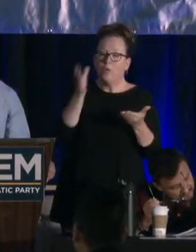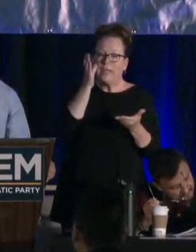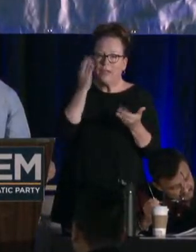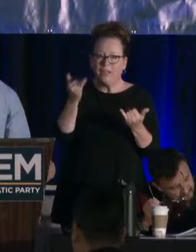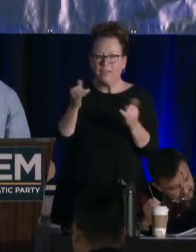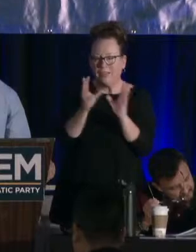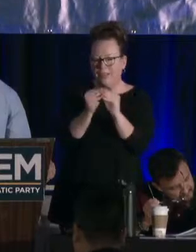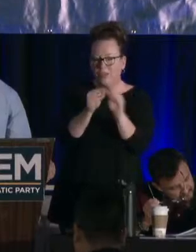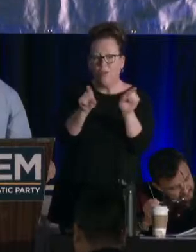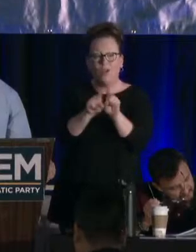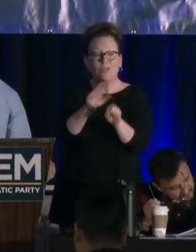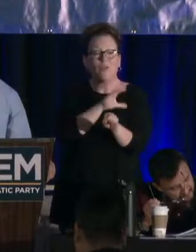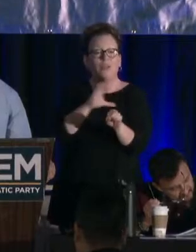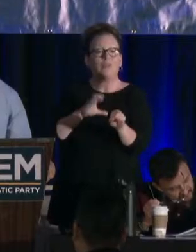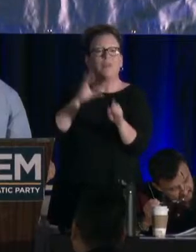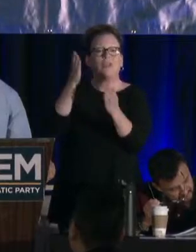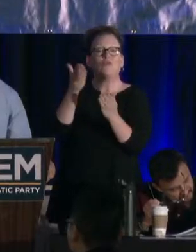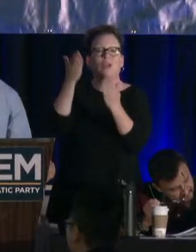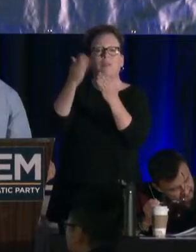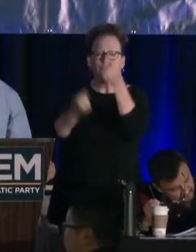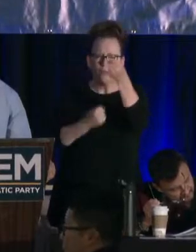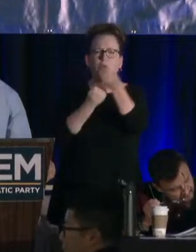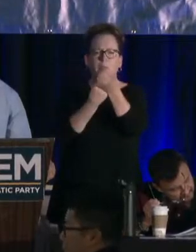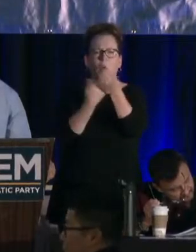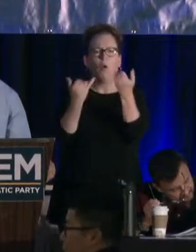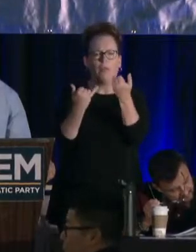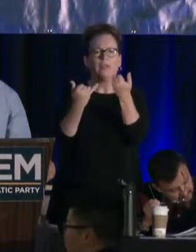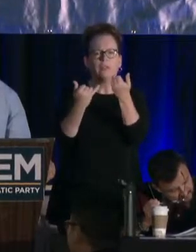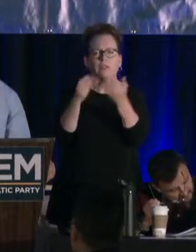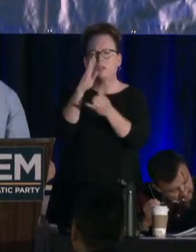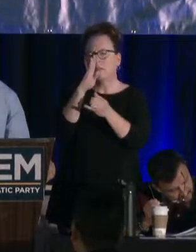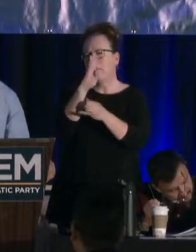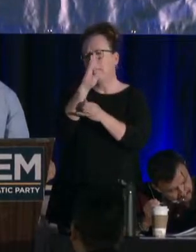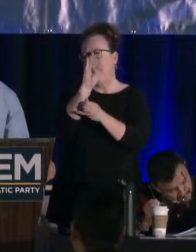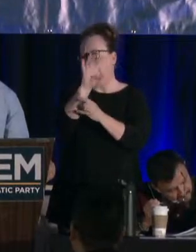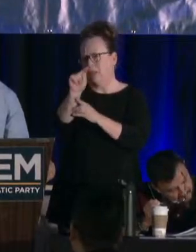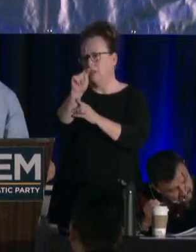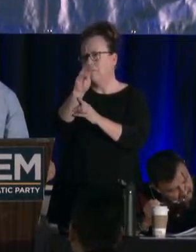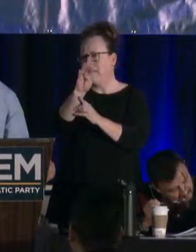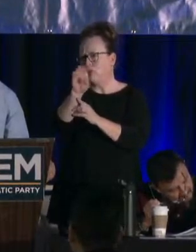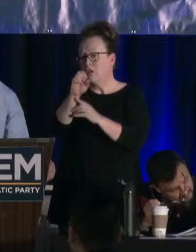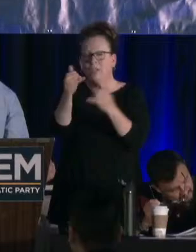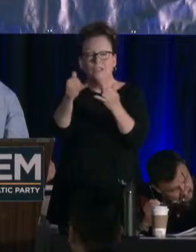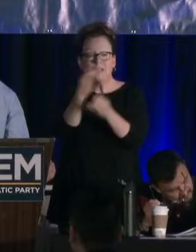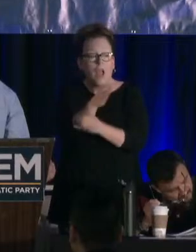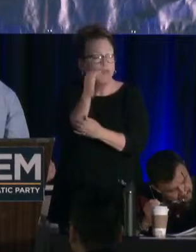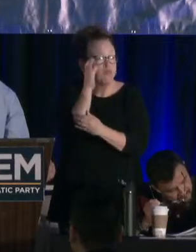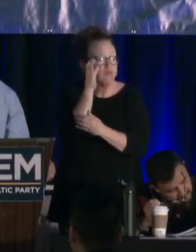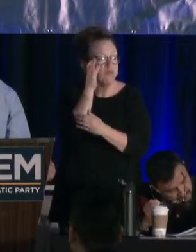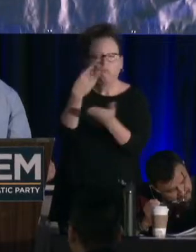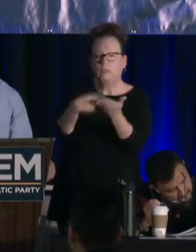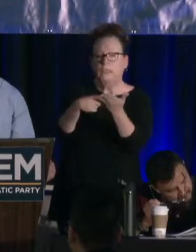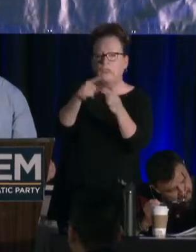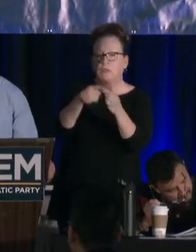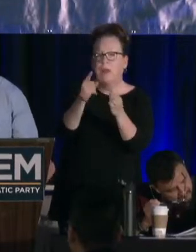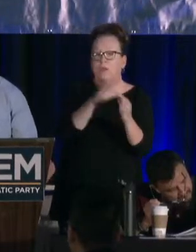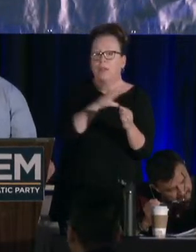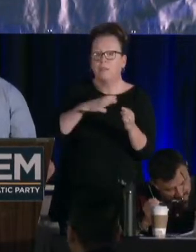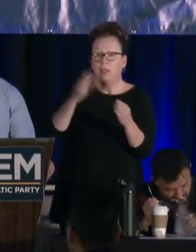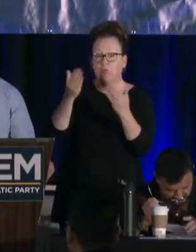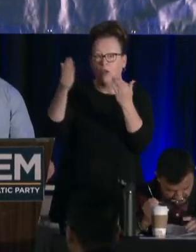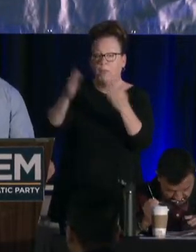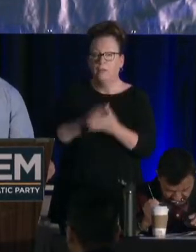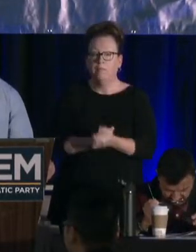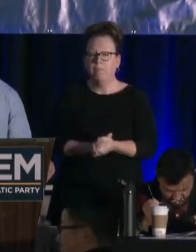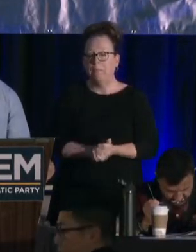the committee's recommendation was to support this ballot measure. So we're hearing discussion on the committee's recommendation. Ask for